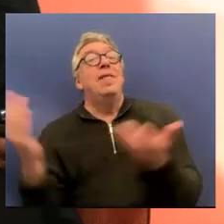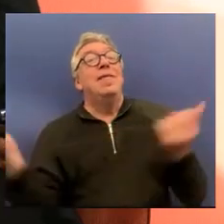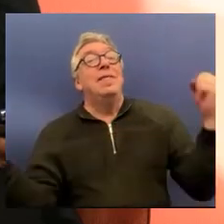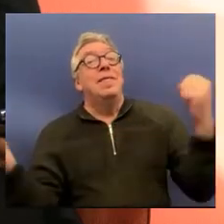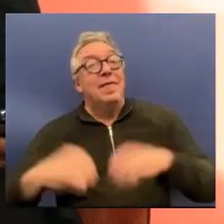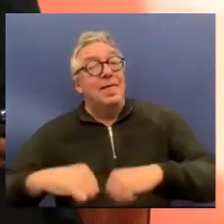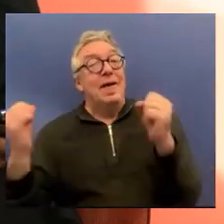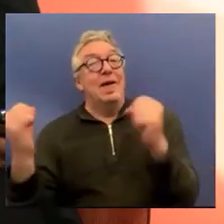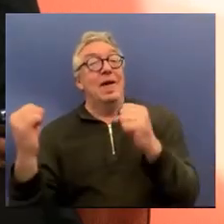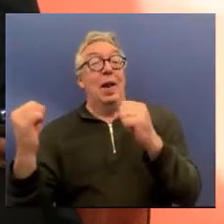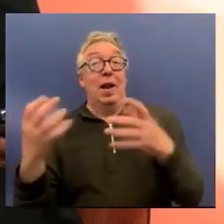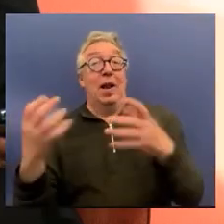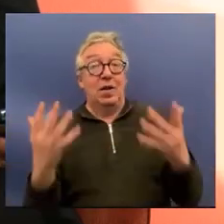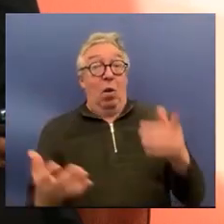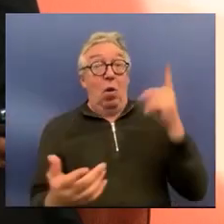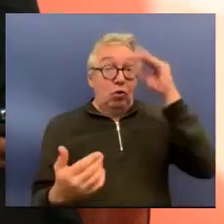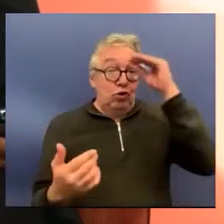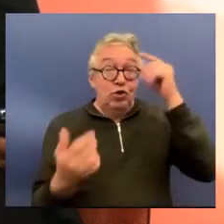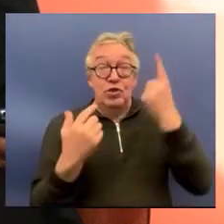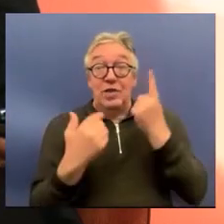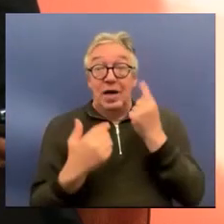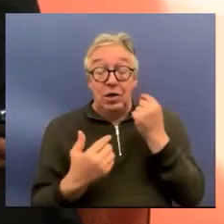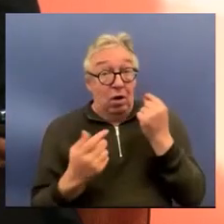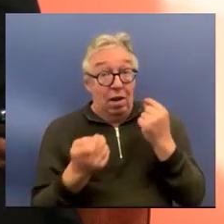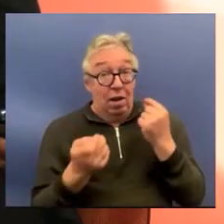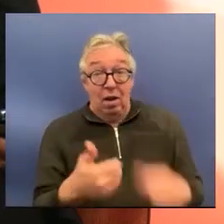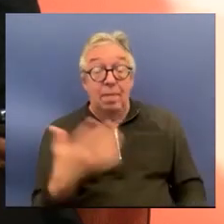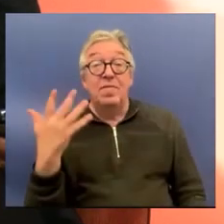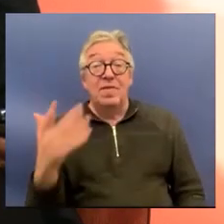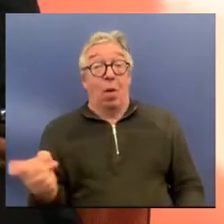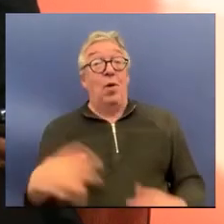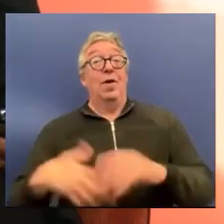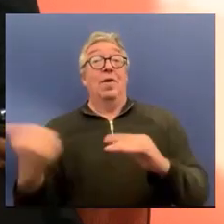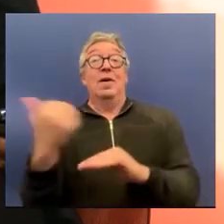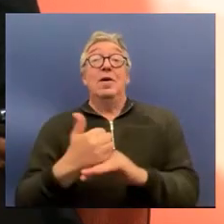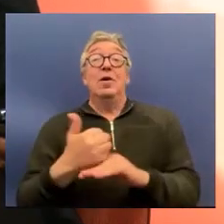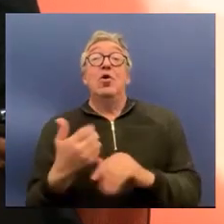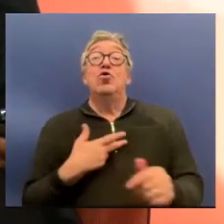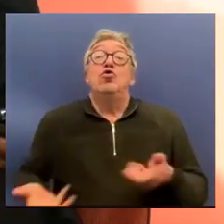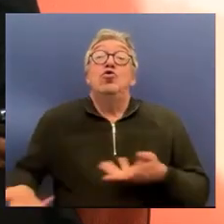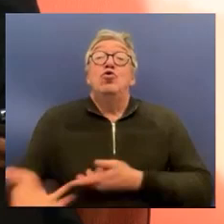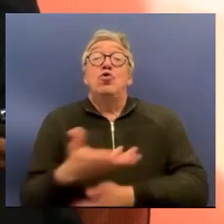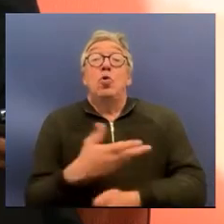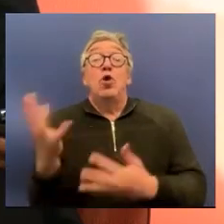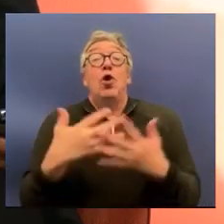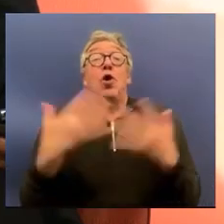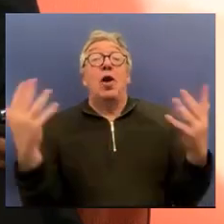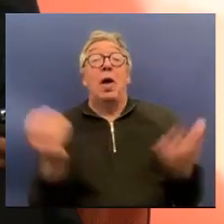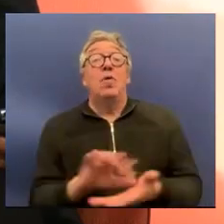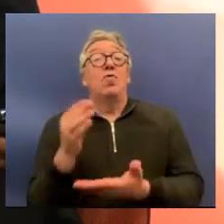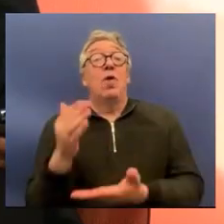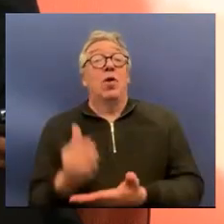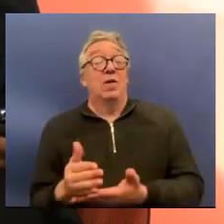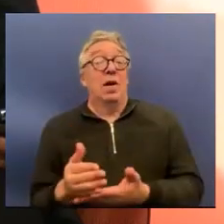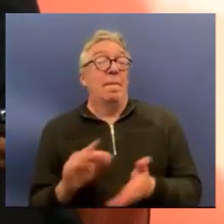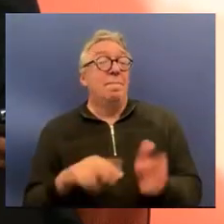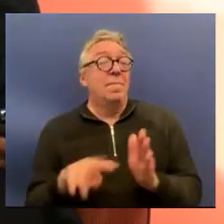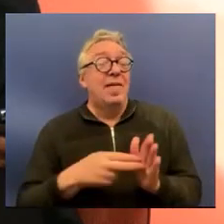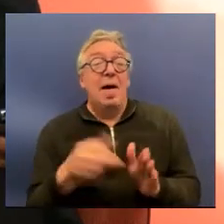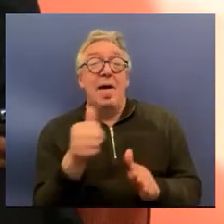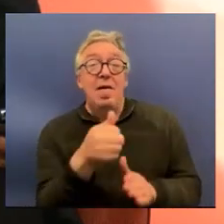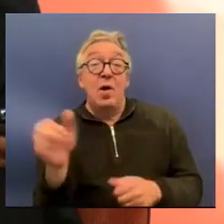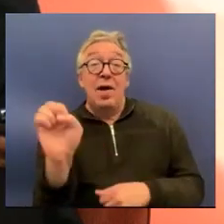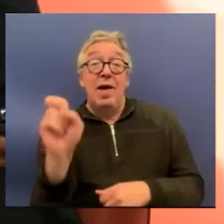Deal, they are making the Social Climate Fund, and that means that every European country has to draw up a Social Climate